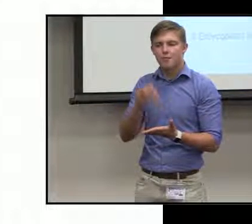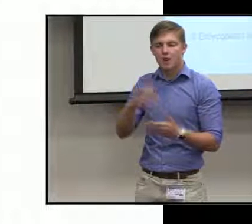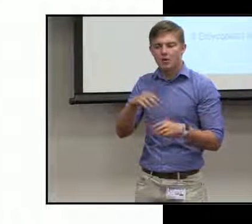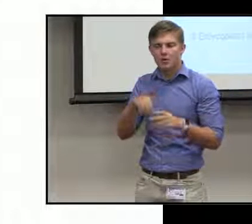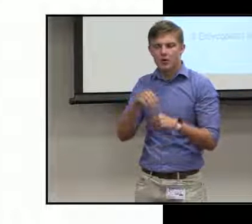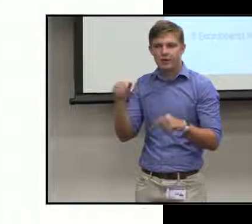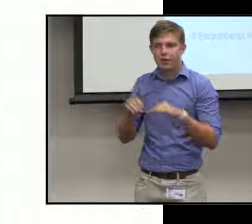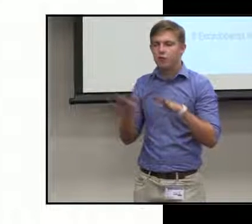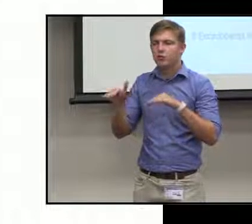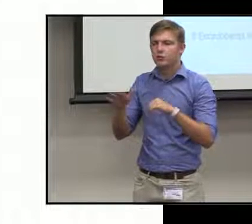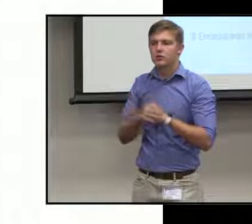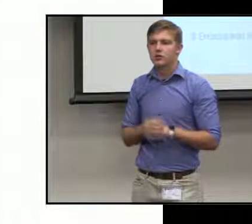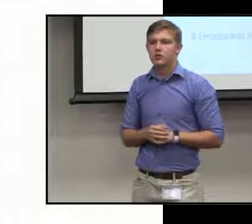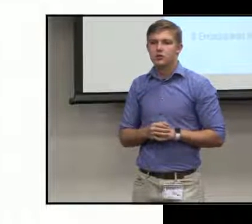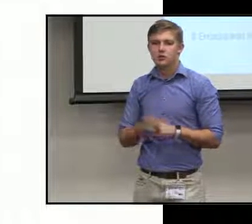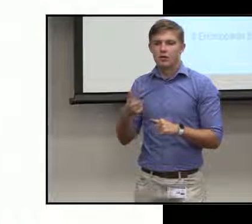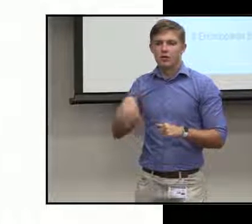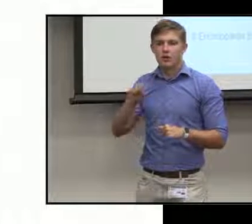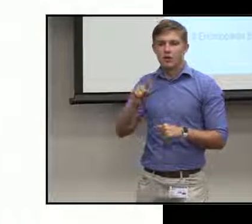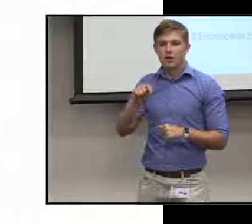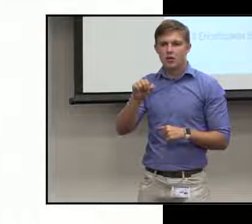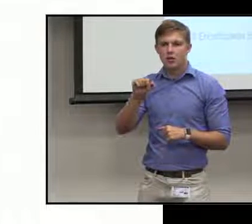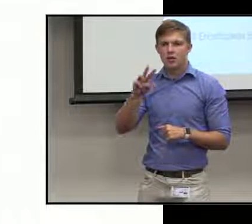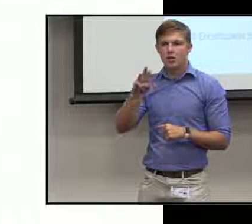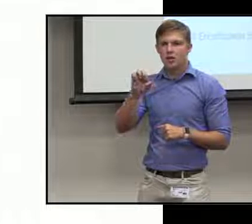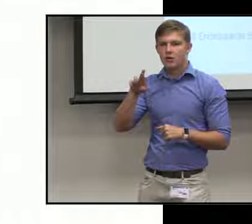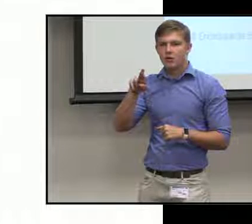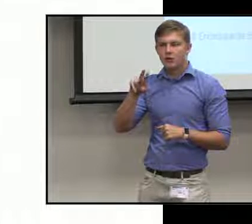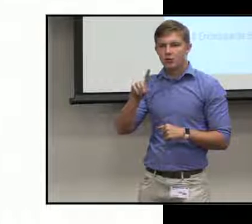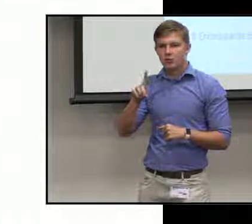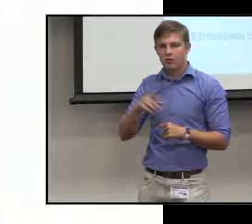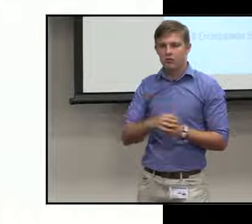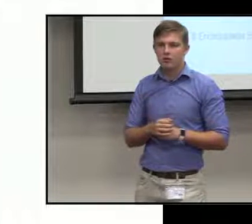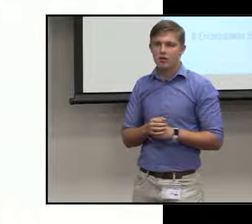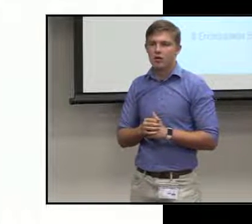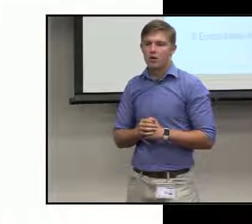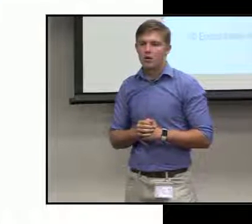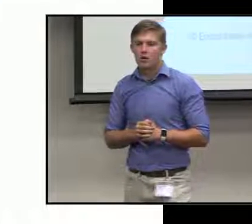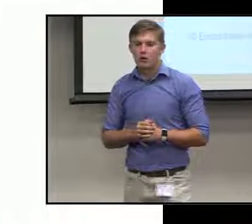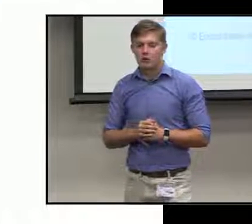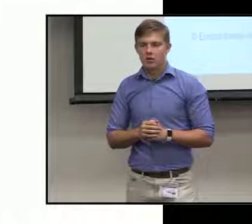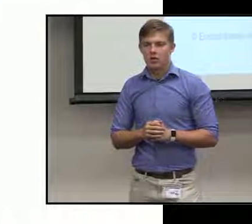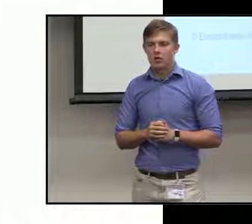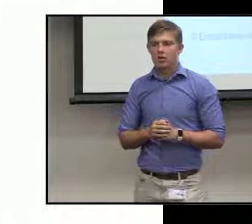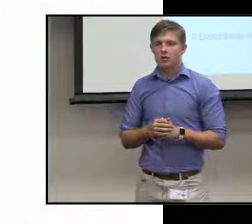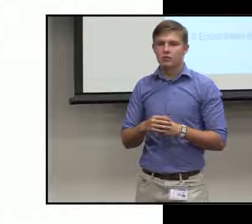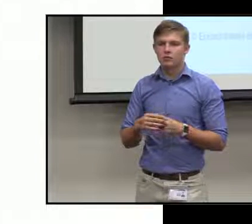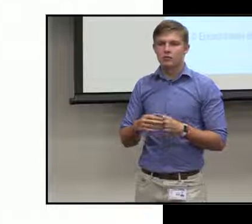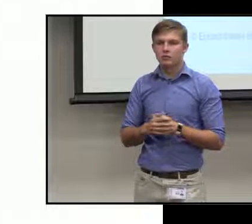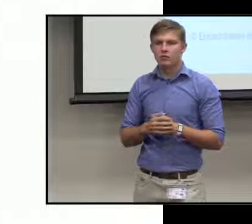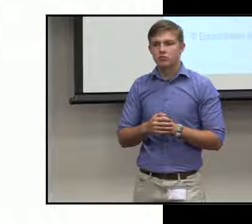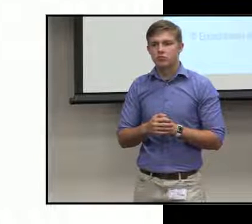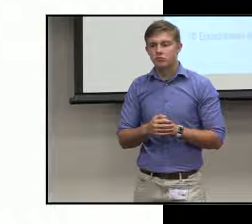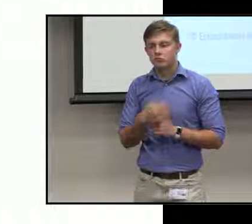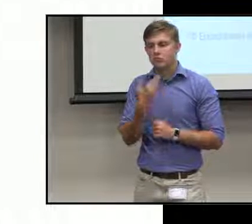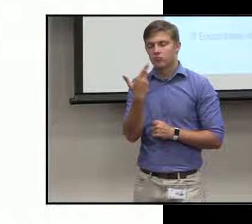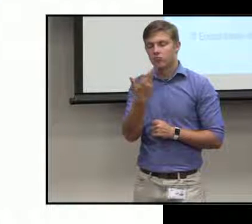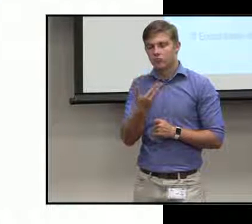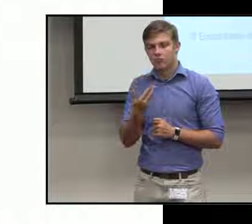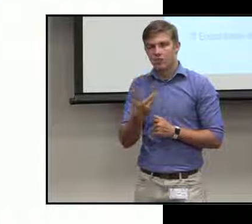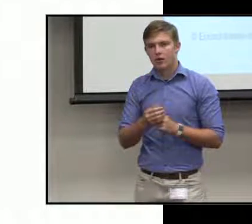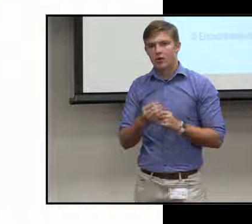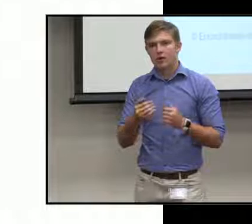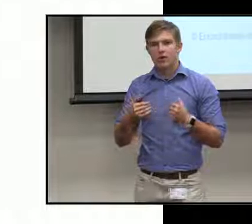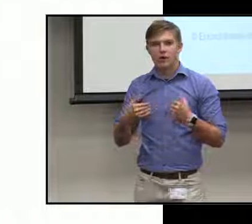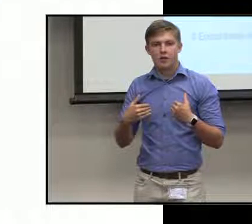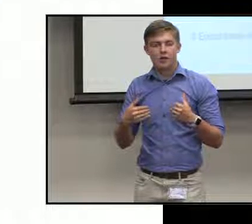steward. But also, they are very diverse. You can see a pie chart here. They're about 60% connected